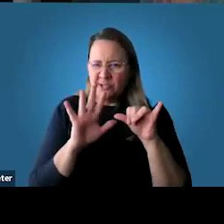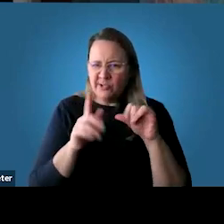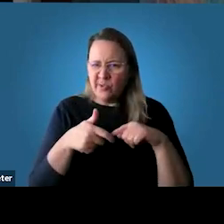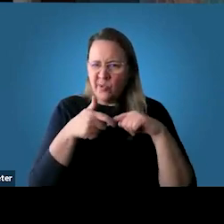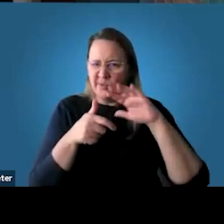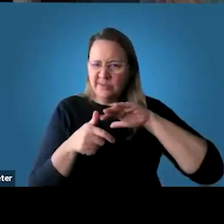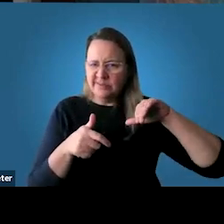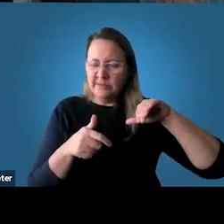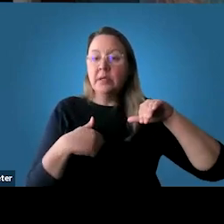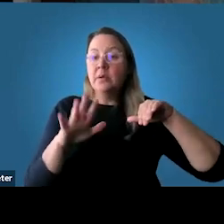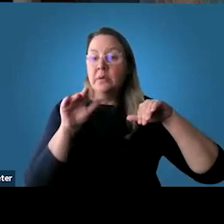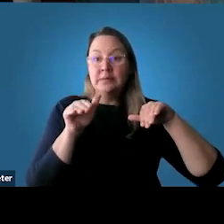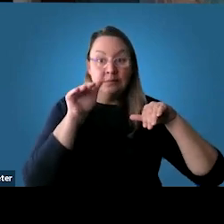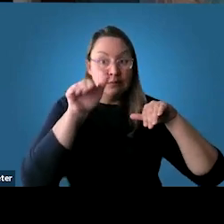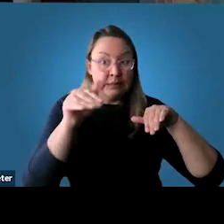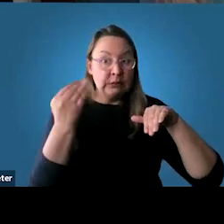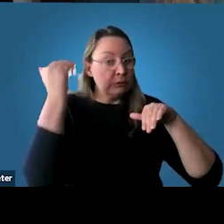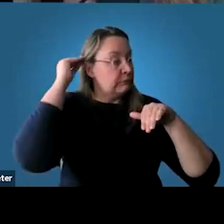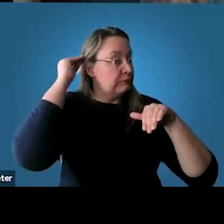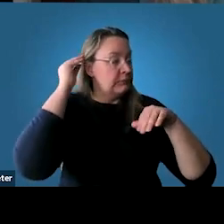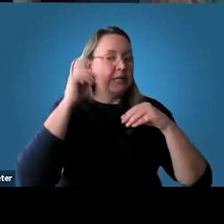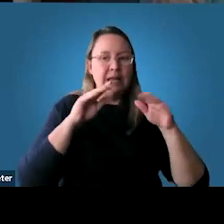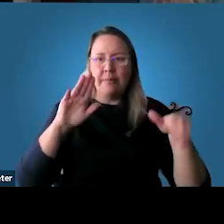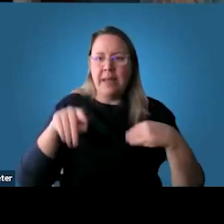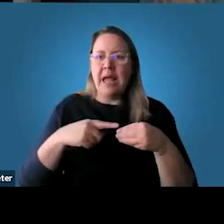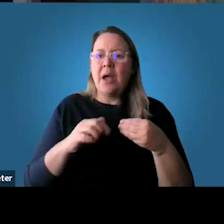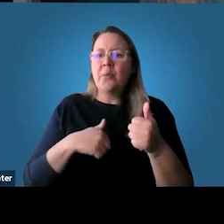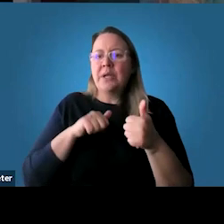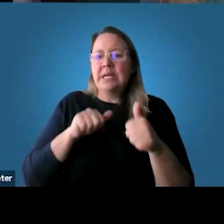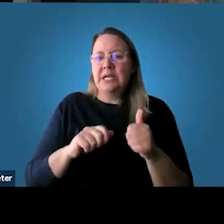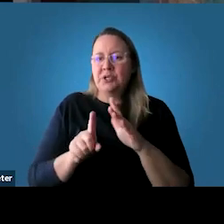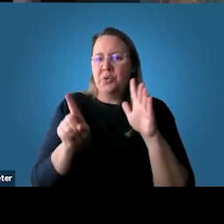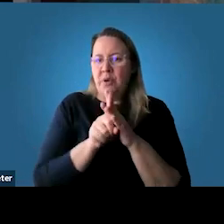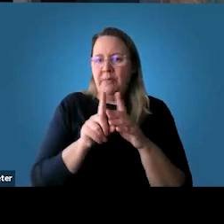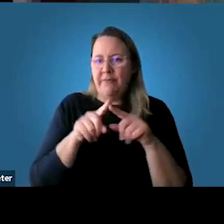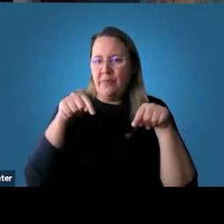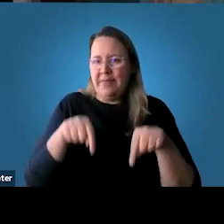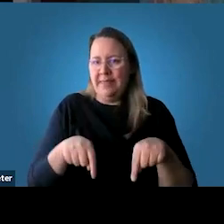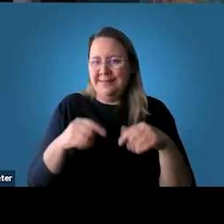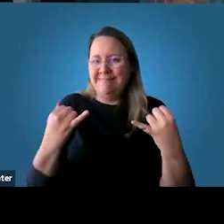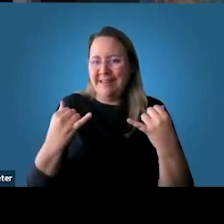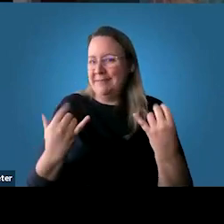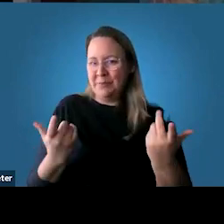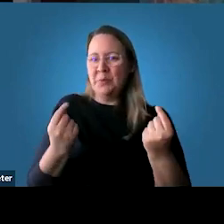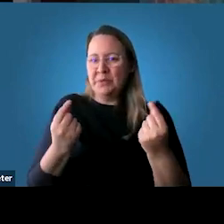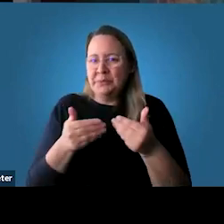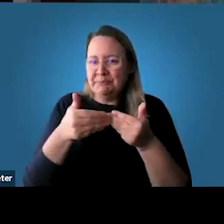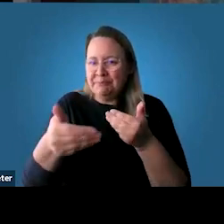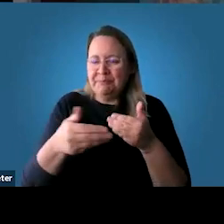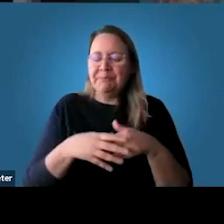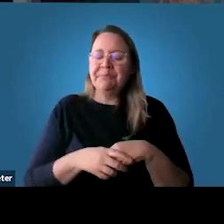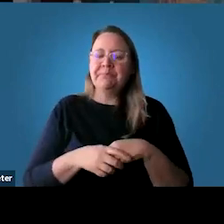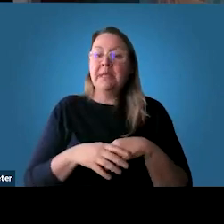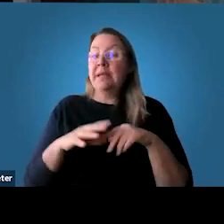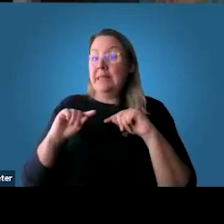notes. One is a reminder and an invitation on how we can all show up in this space today. As Sean and the network team